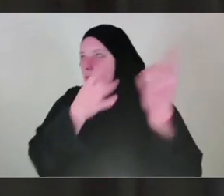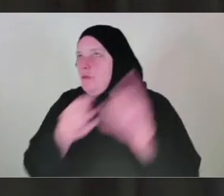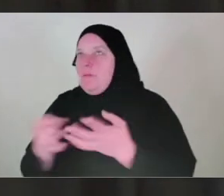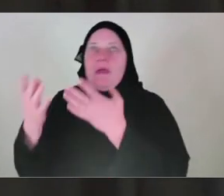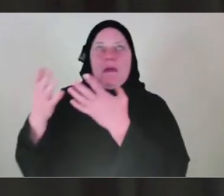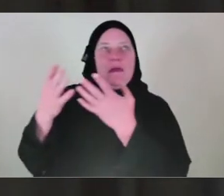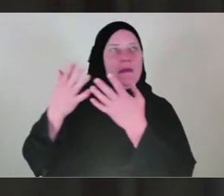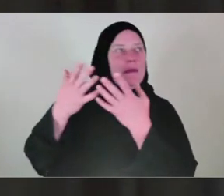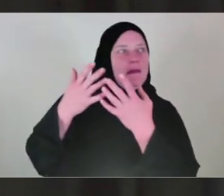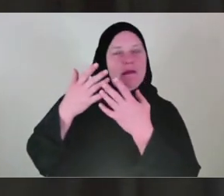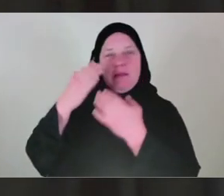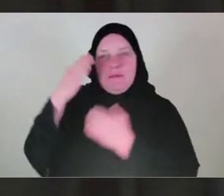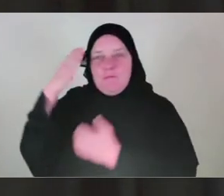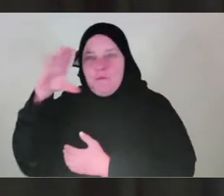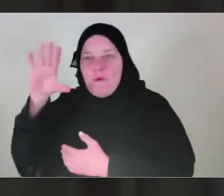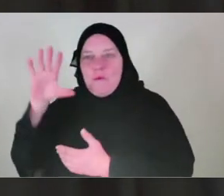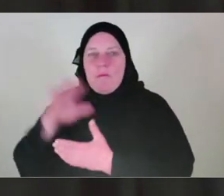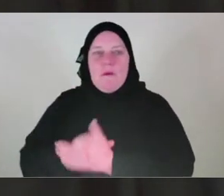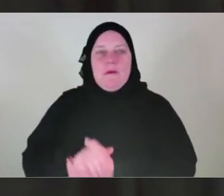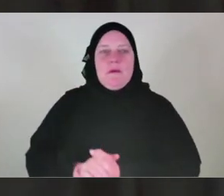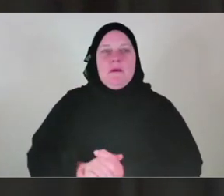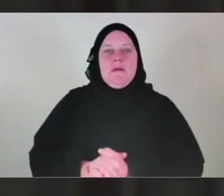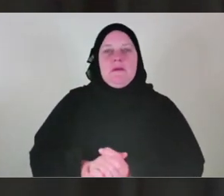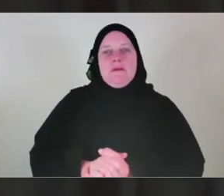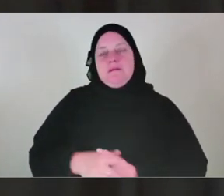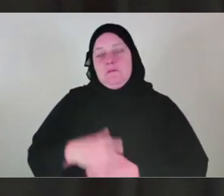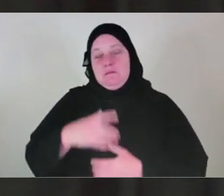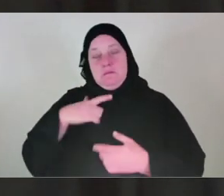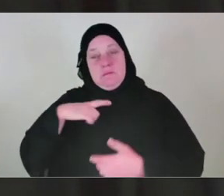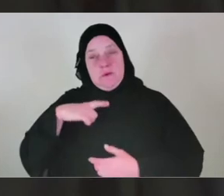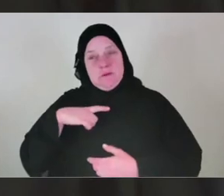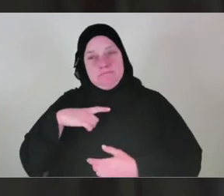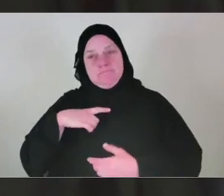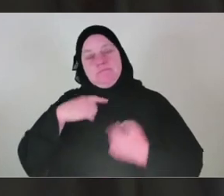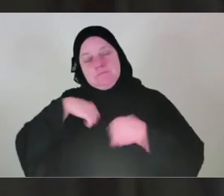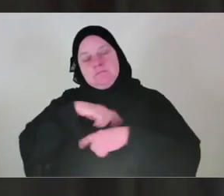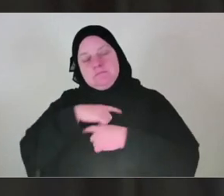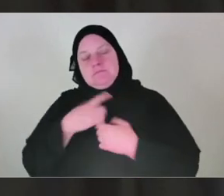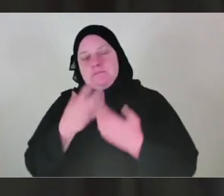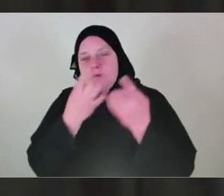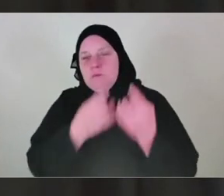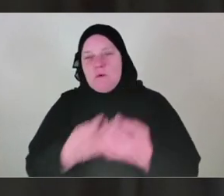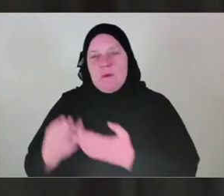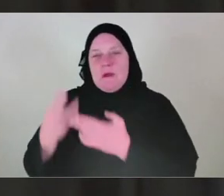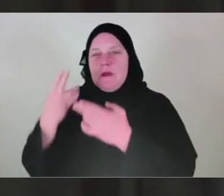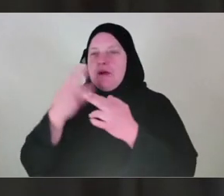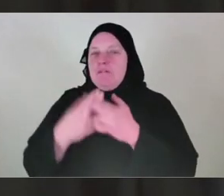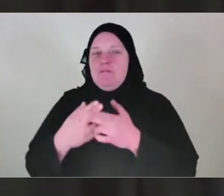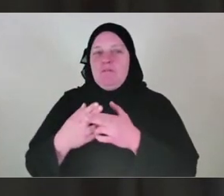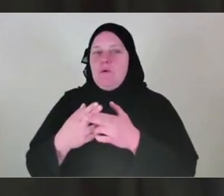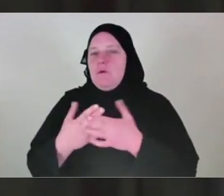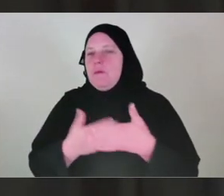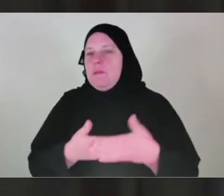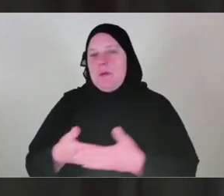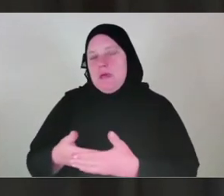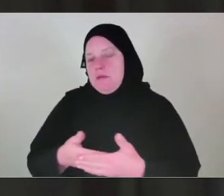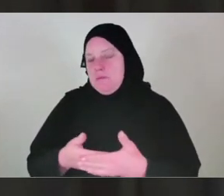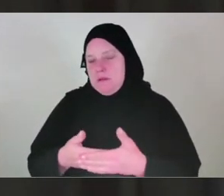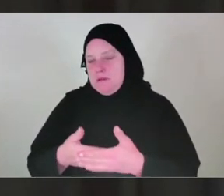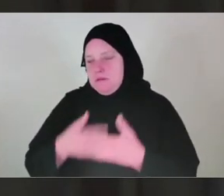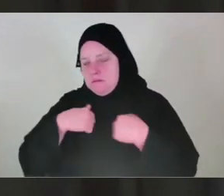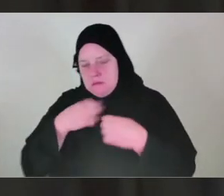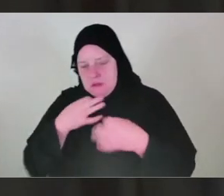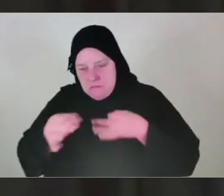Why? Because they prepare the future of the child. They're working on what am I going to do for the future of this